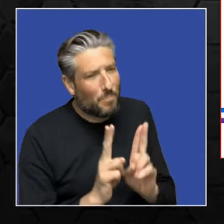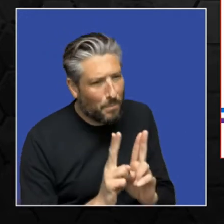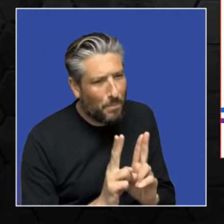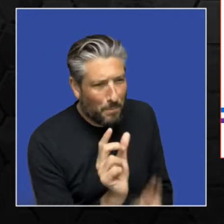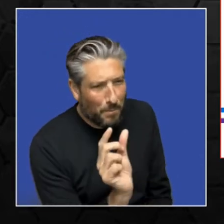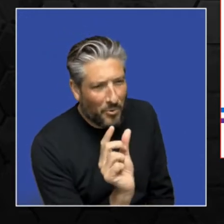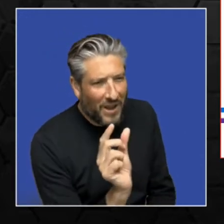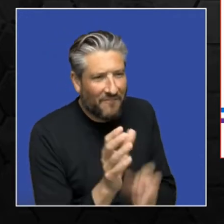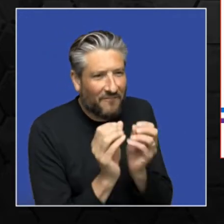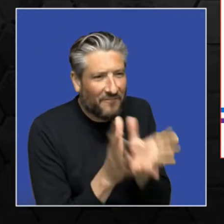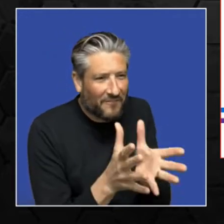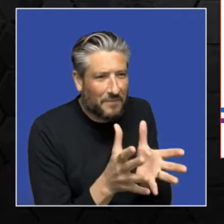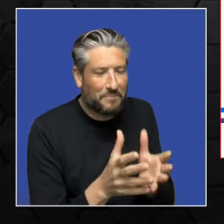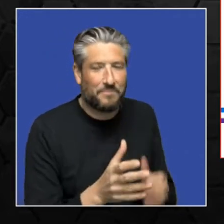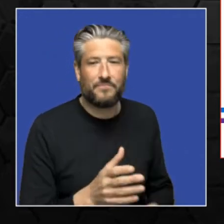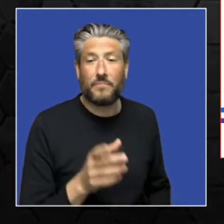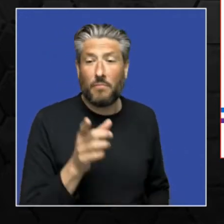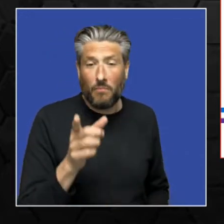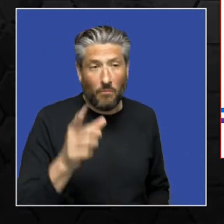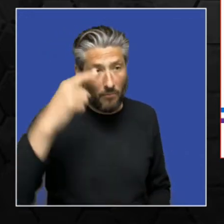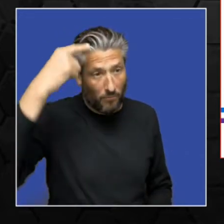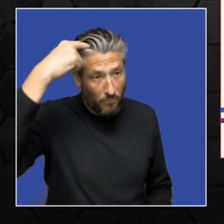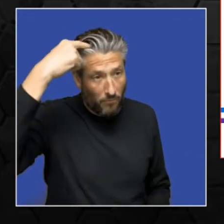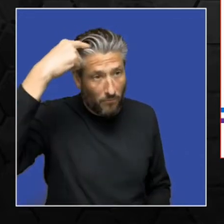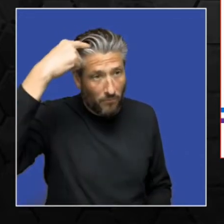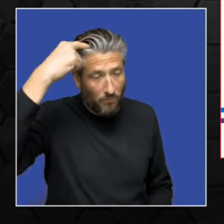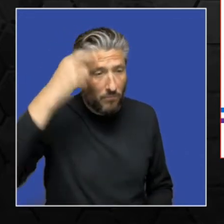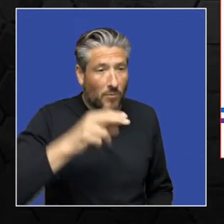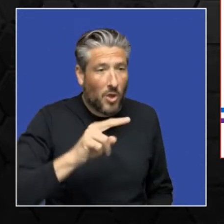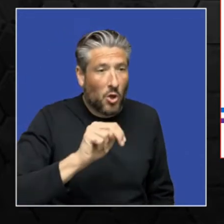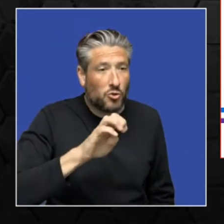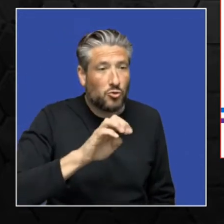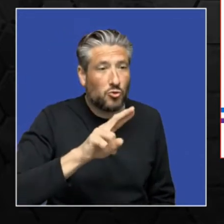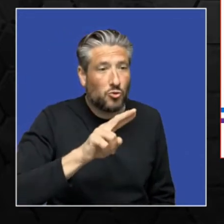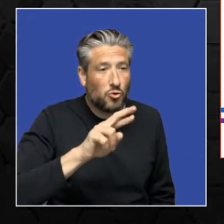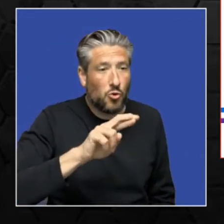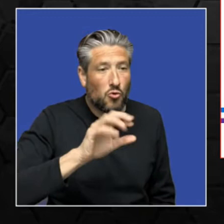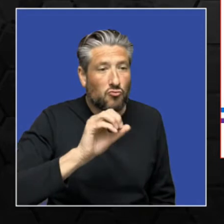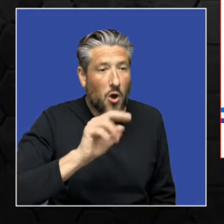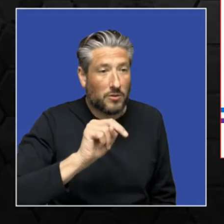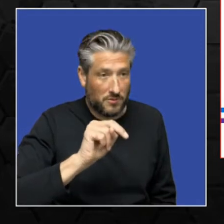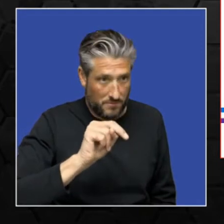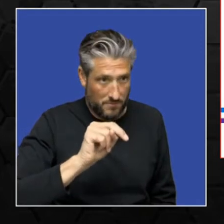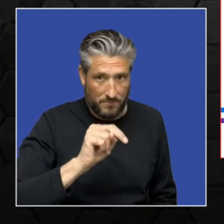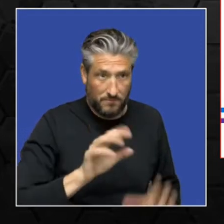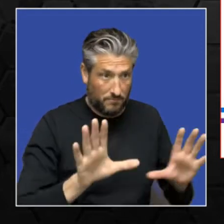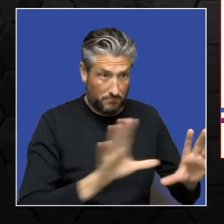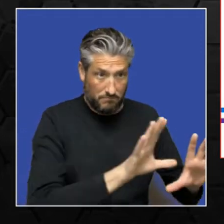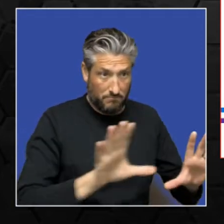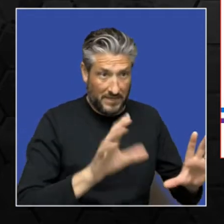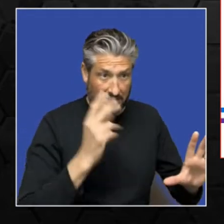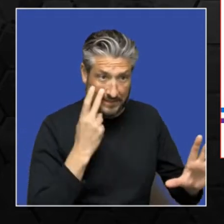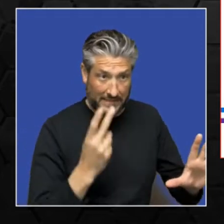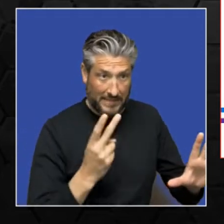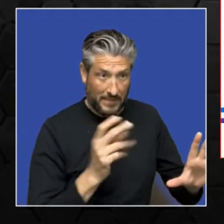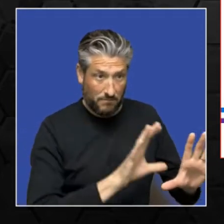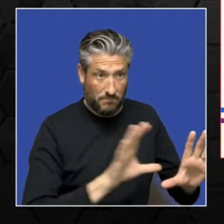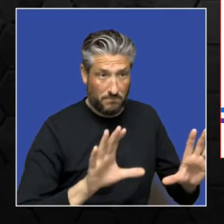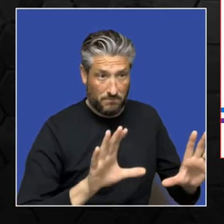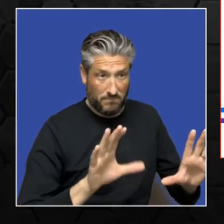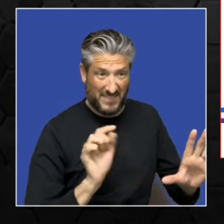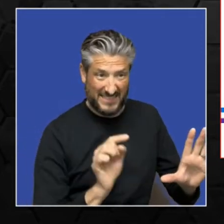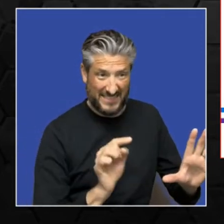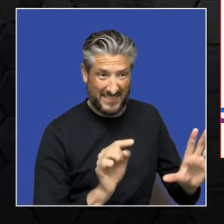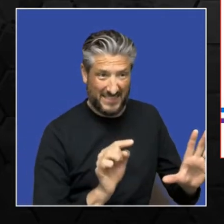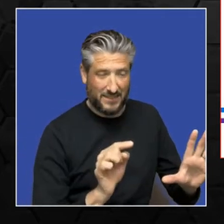So as you might already know, this is how a neuron looks. This is how the neurons in our body look.